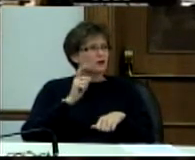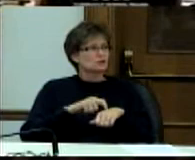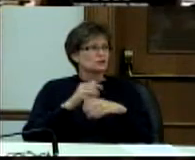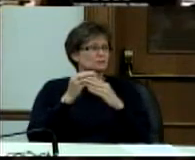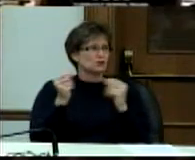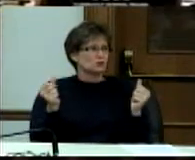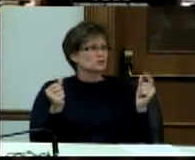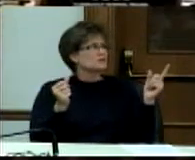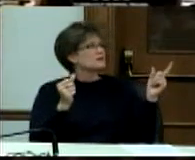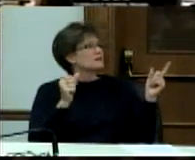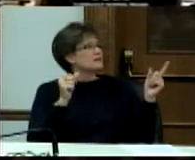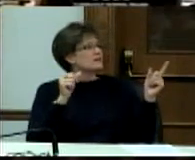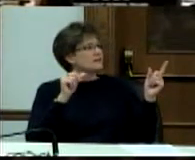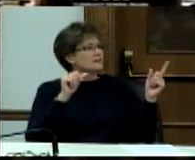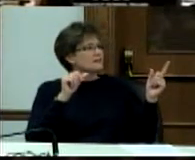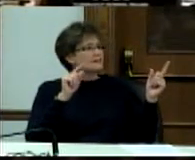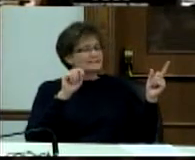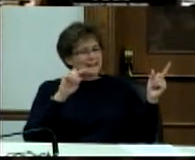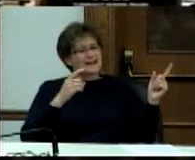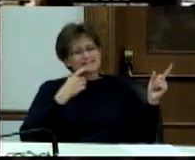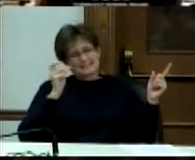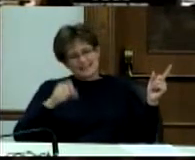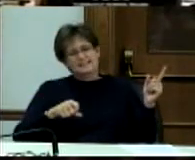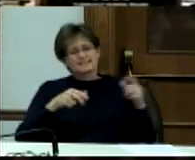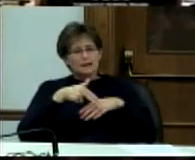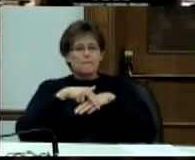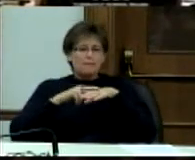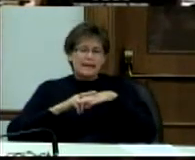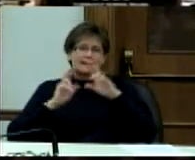Long-term solution, We're hoping that that's a Band-Aid approach, yeah.